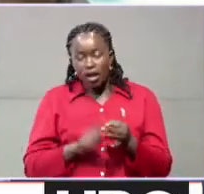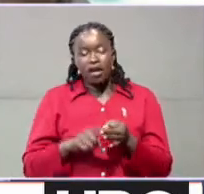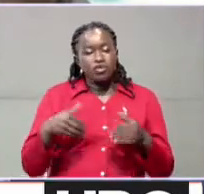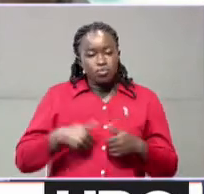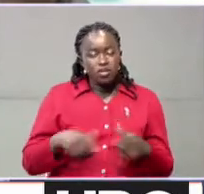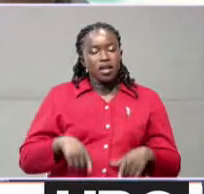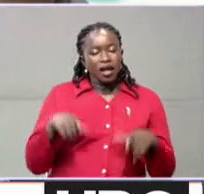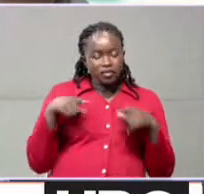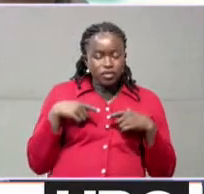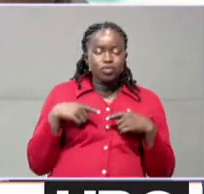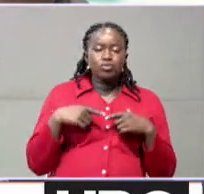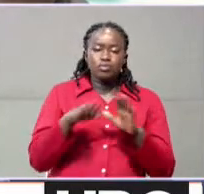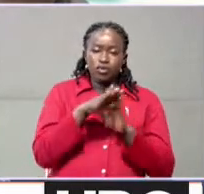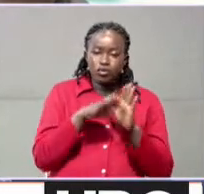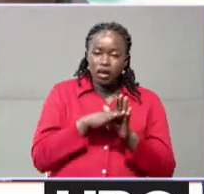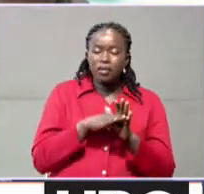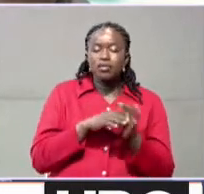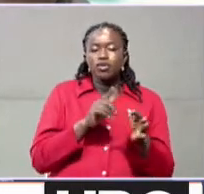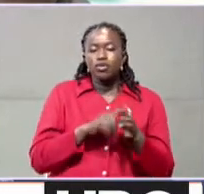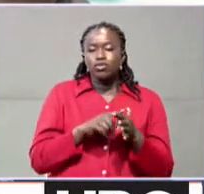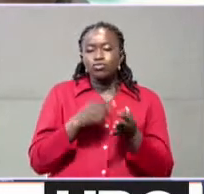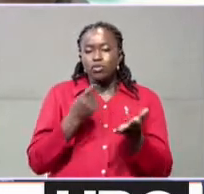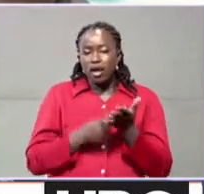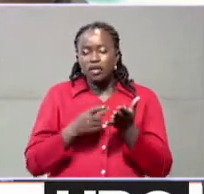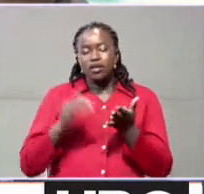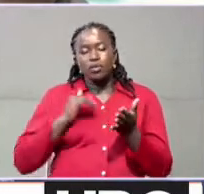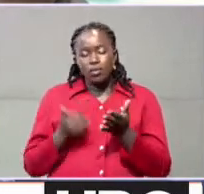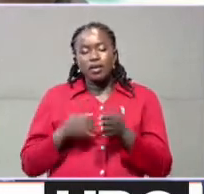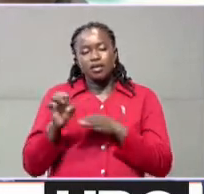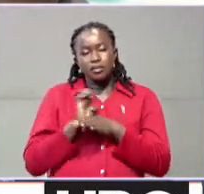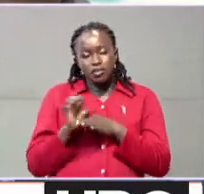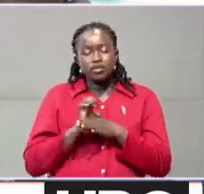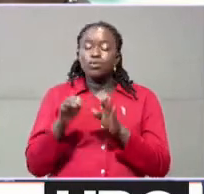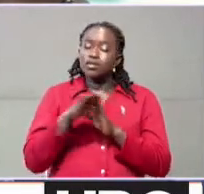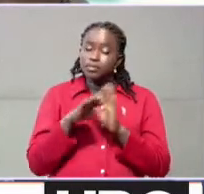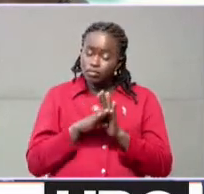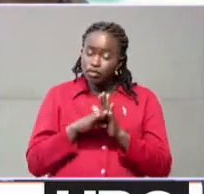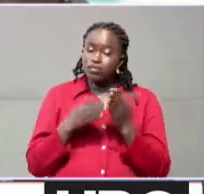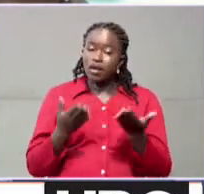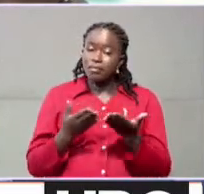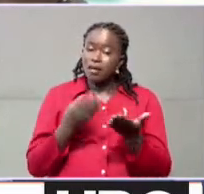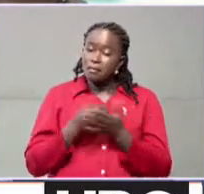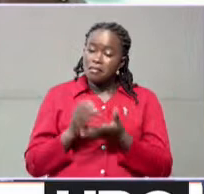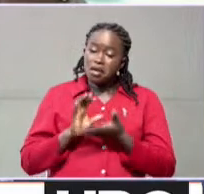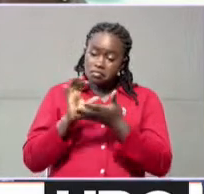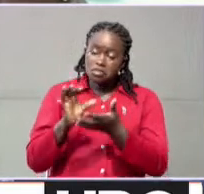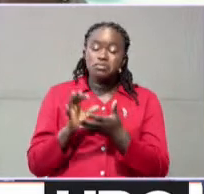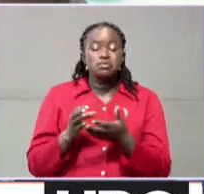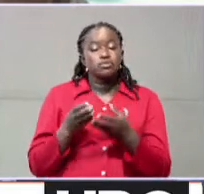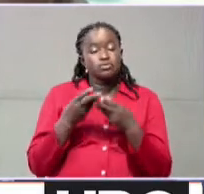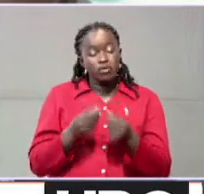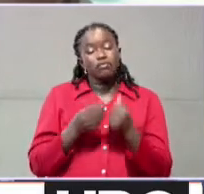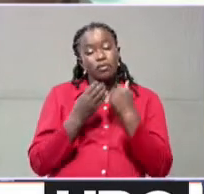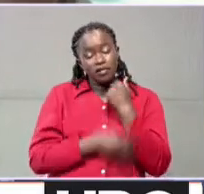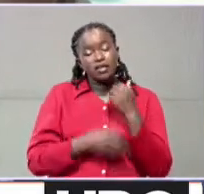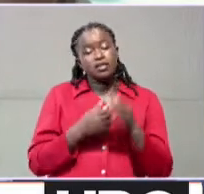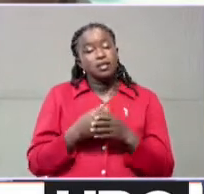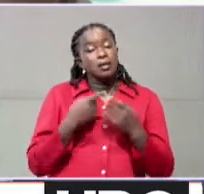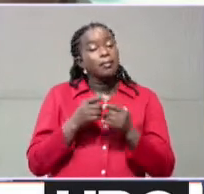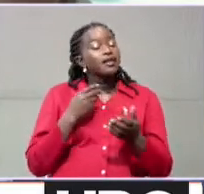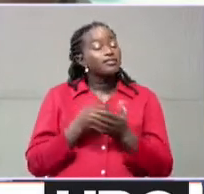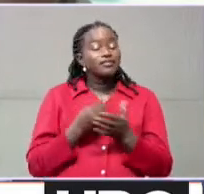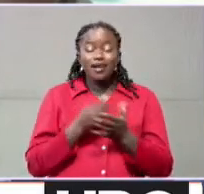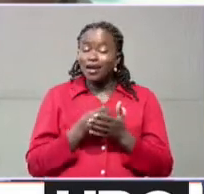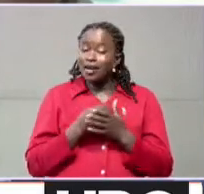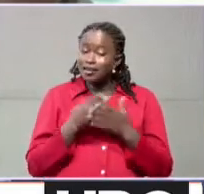and the uganda women entrepreneur inter entrepreneurship program to alleviate poverty yet such funds have